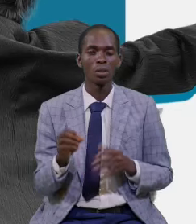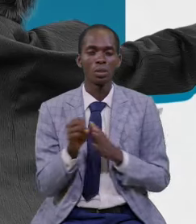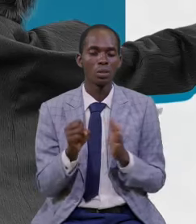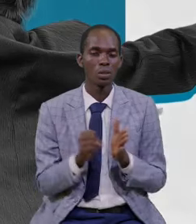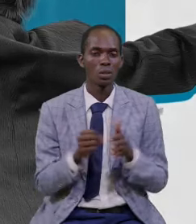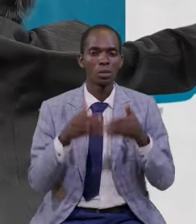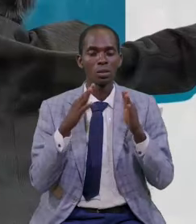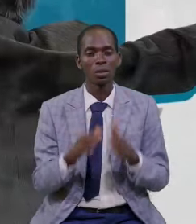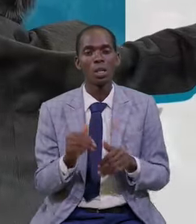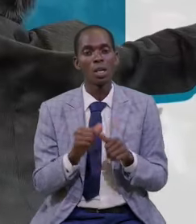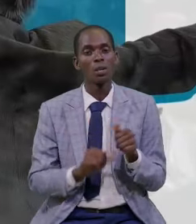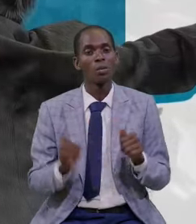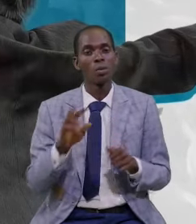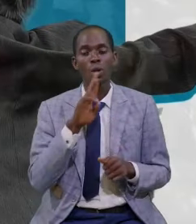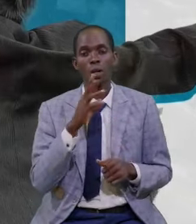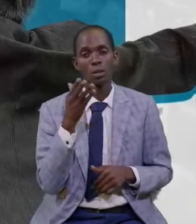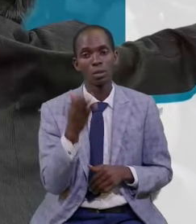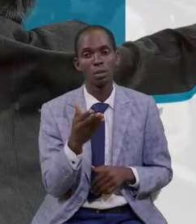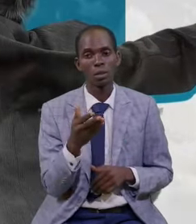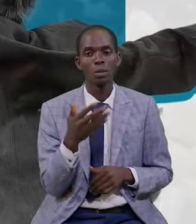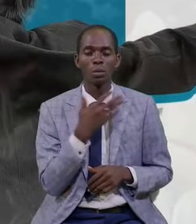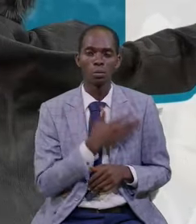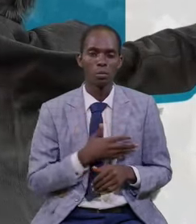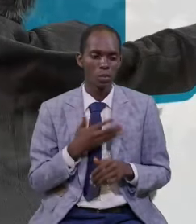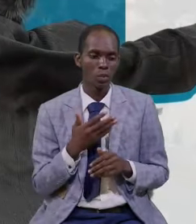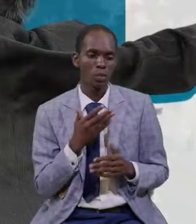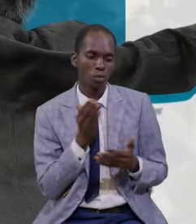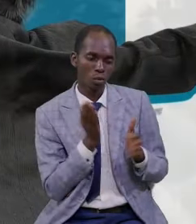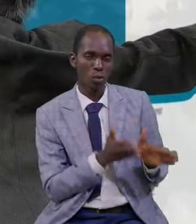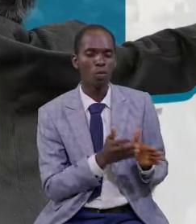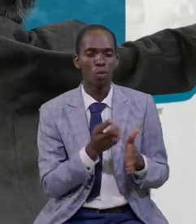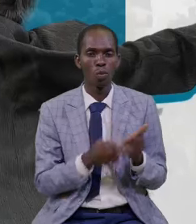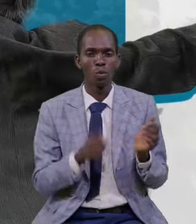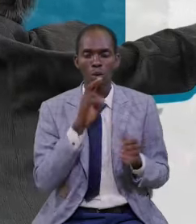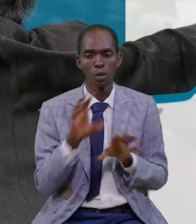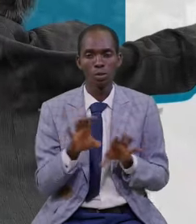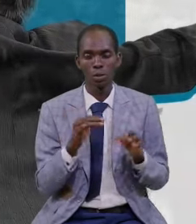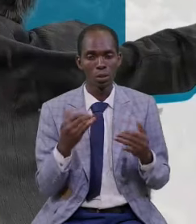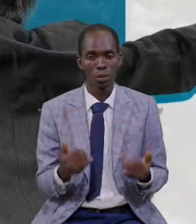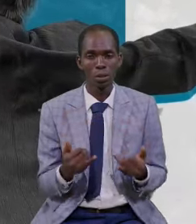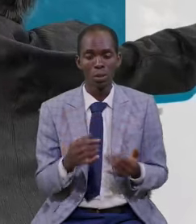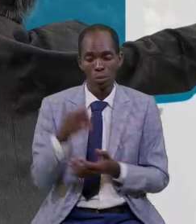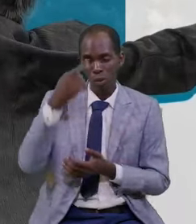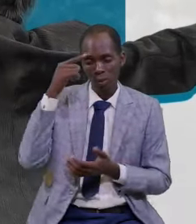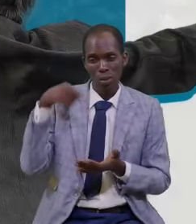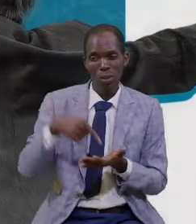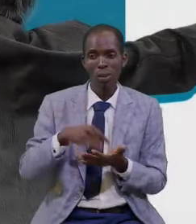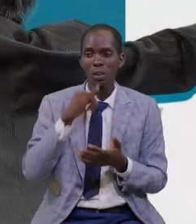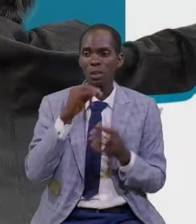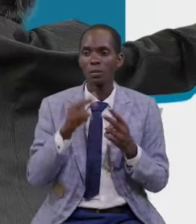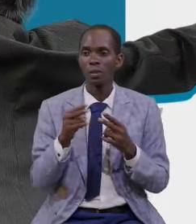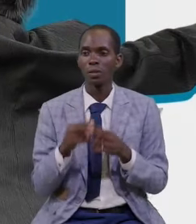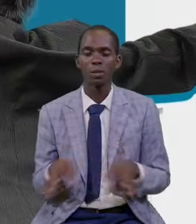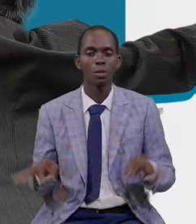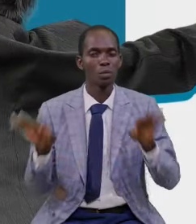are, please leave what you are doing now. This is a very important aspect of this